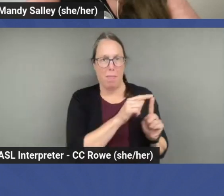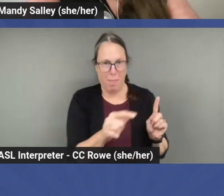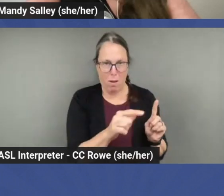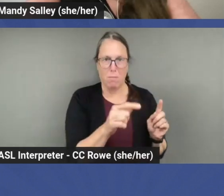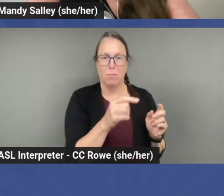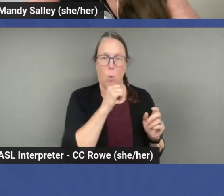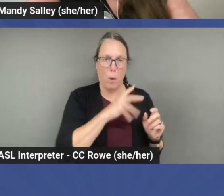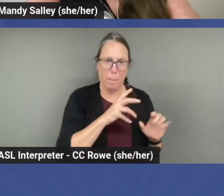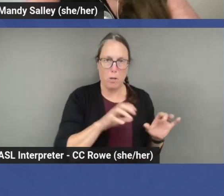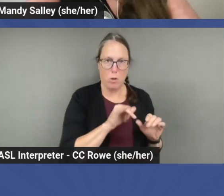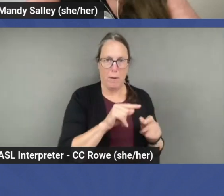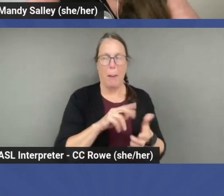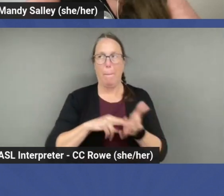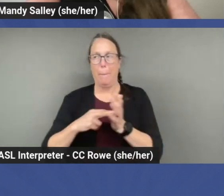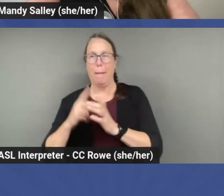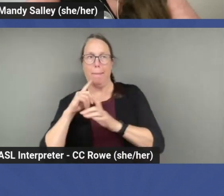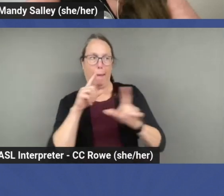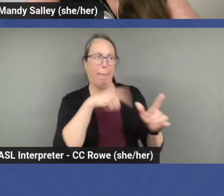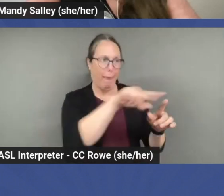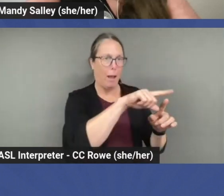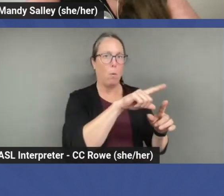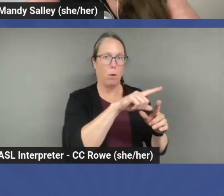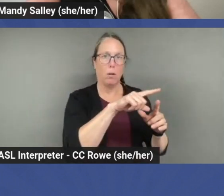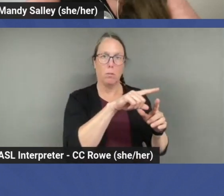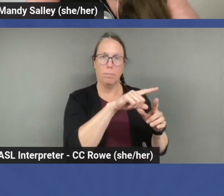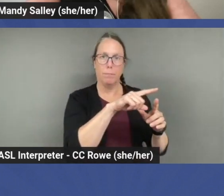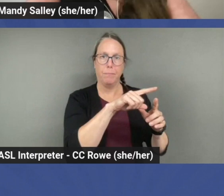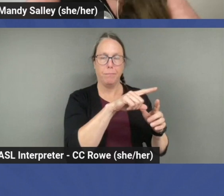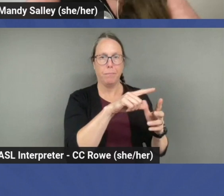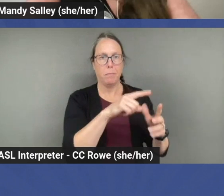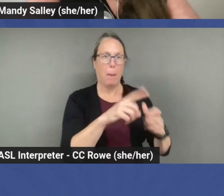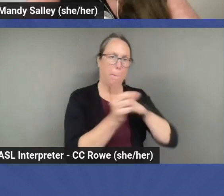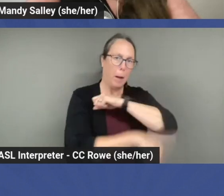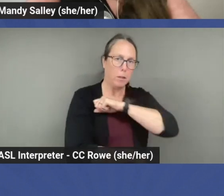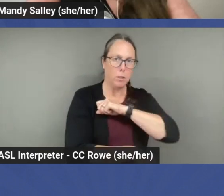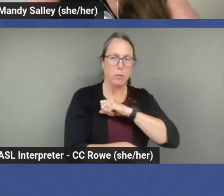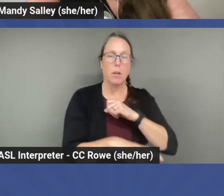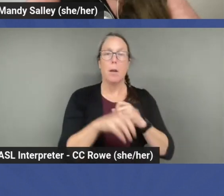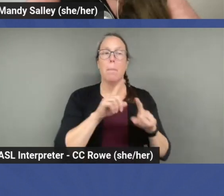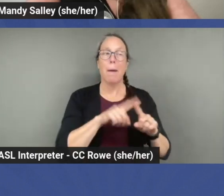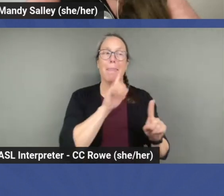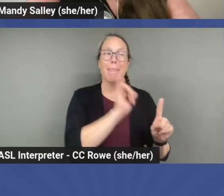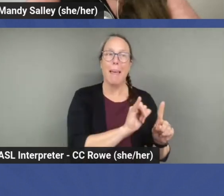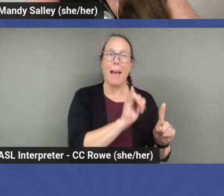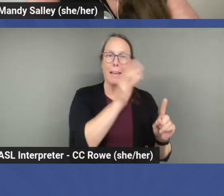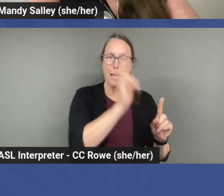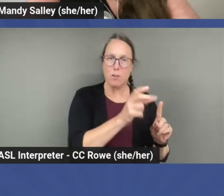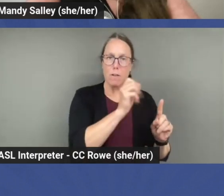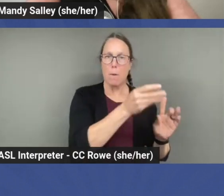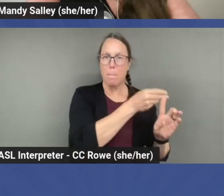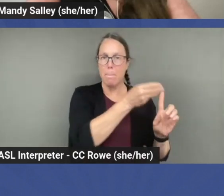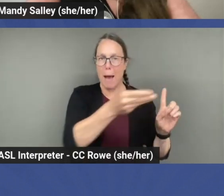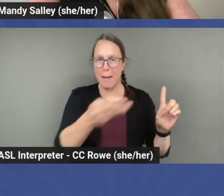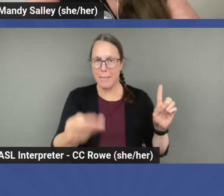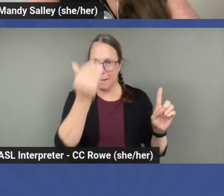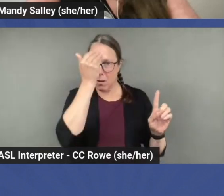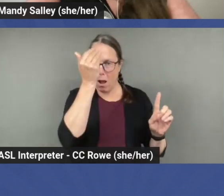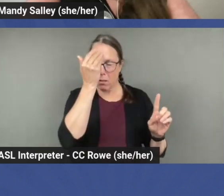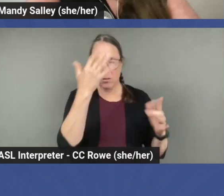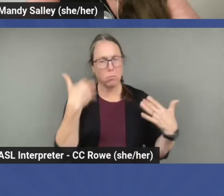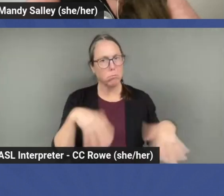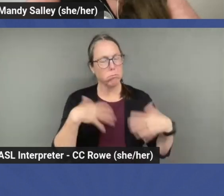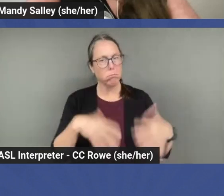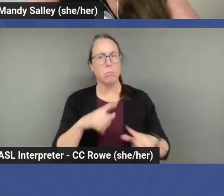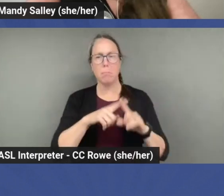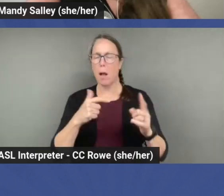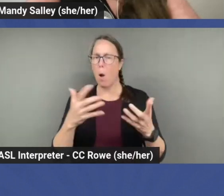through like a history of passing down knowledge, right? And so I just bring that up because that's kind of how I want folks to